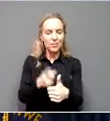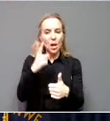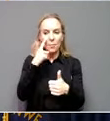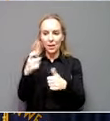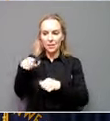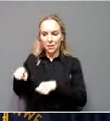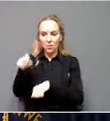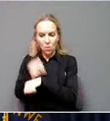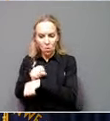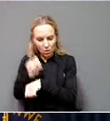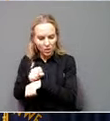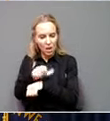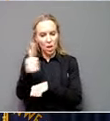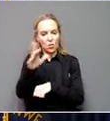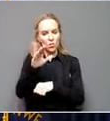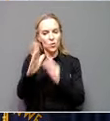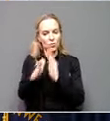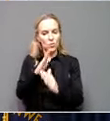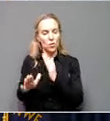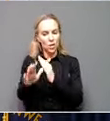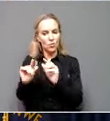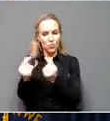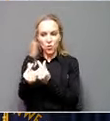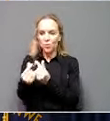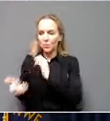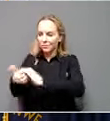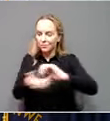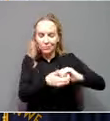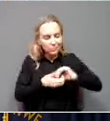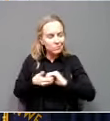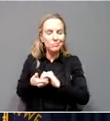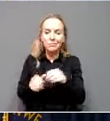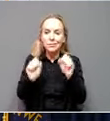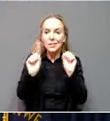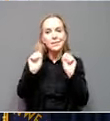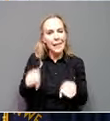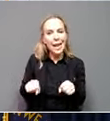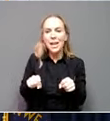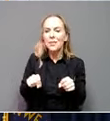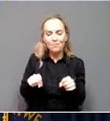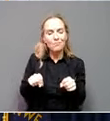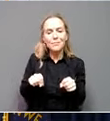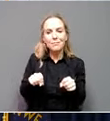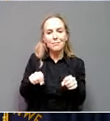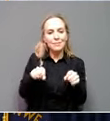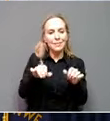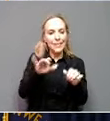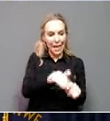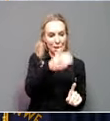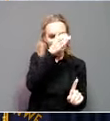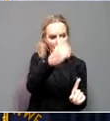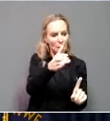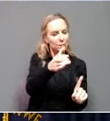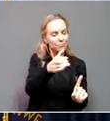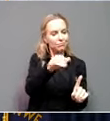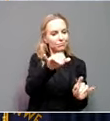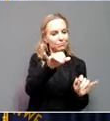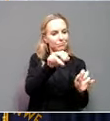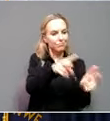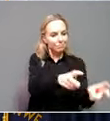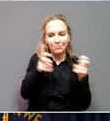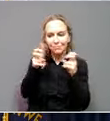other community groups that were there, but something certainly that can be replicated all across the Commonwealth, provide an opportunity